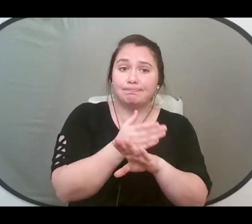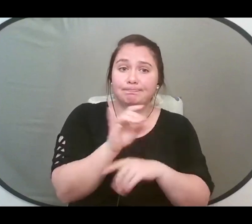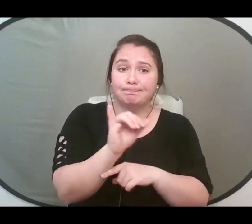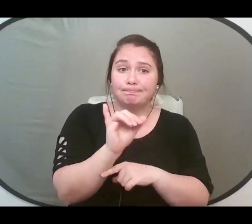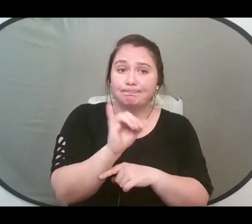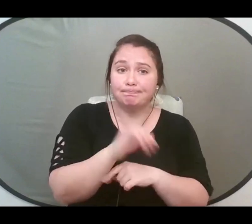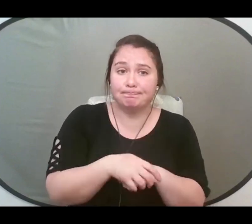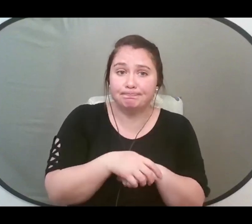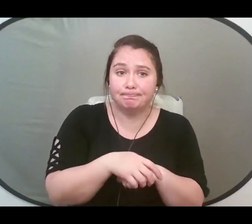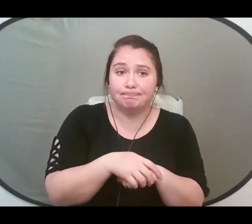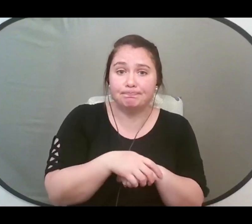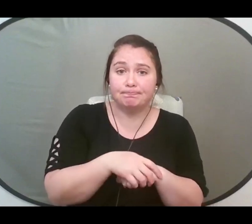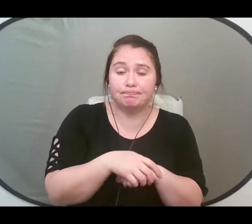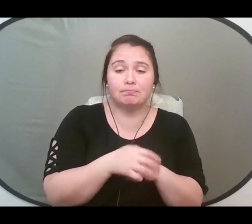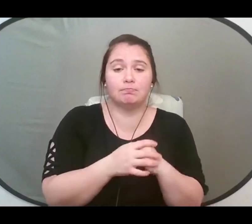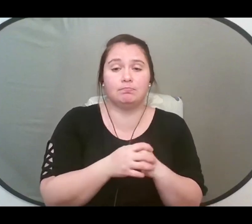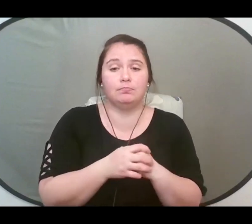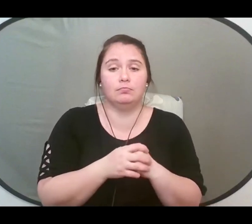you know,